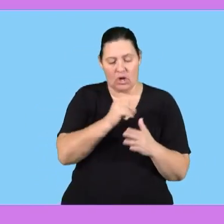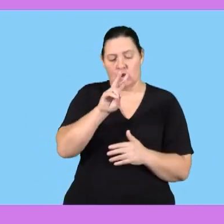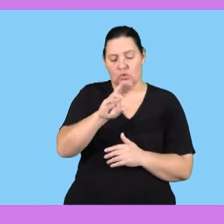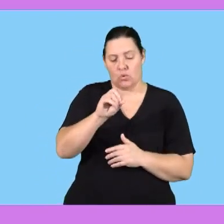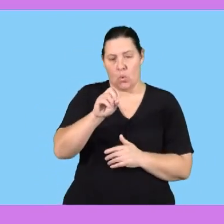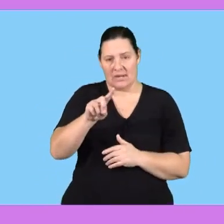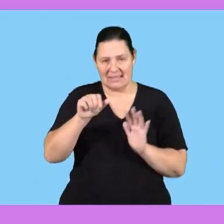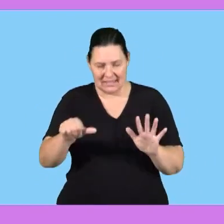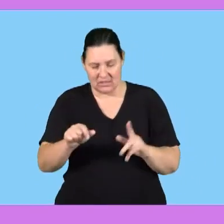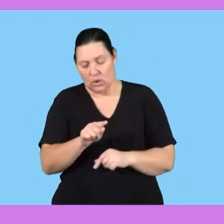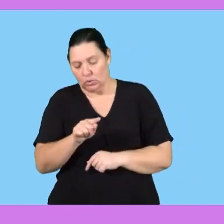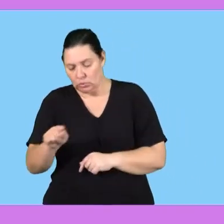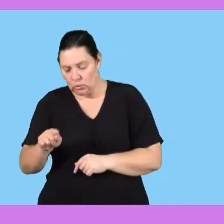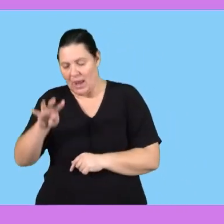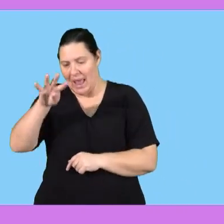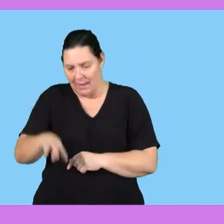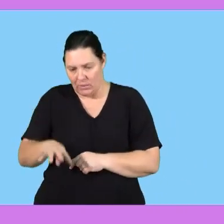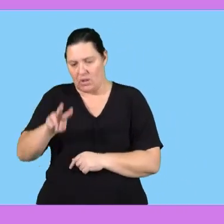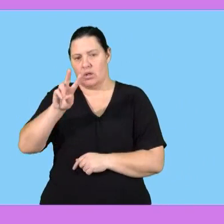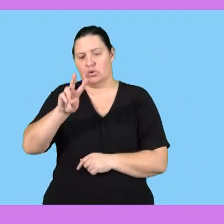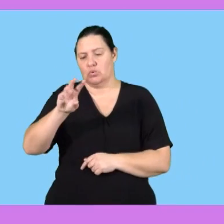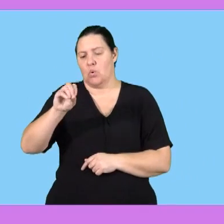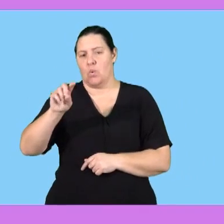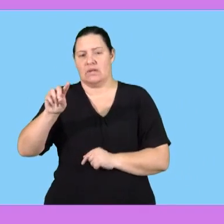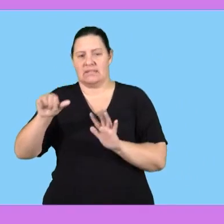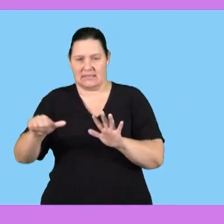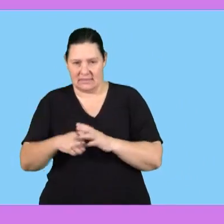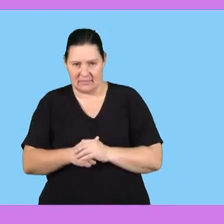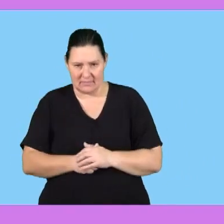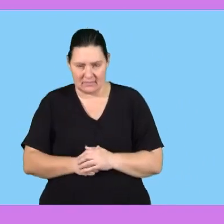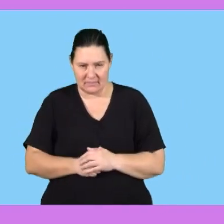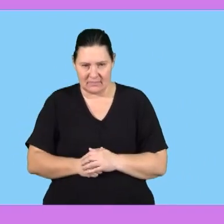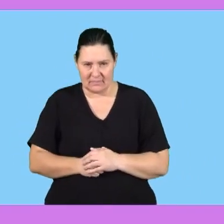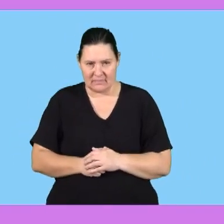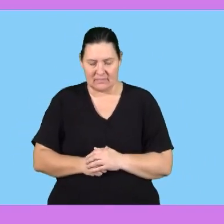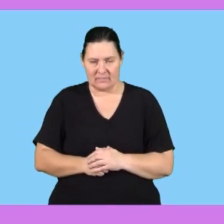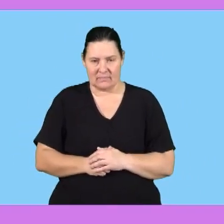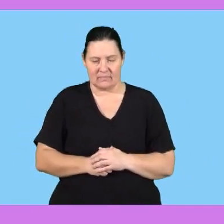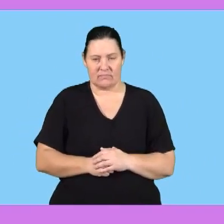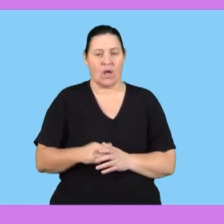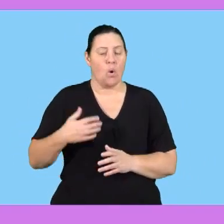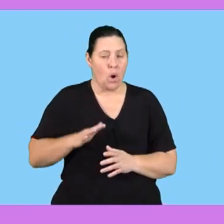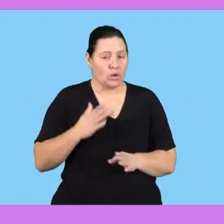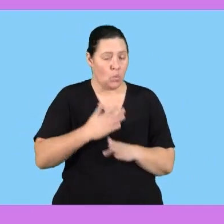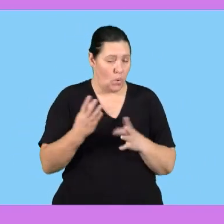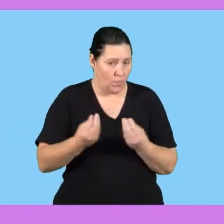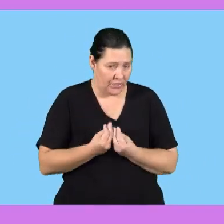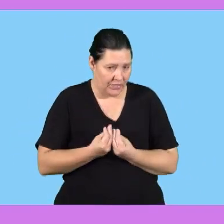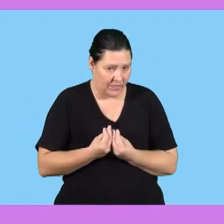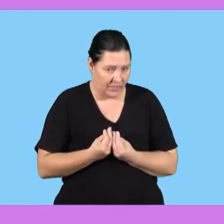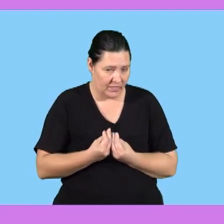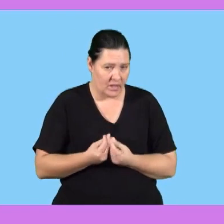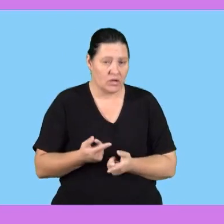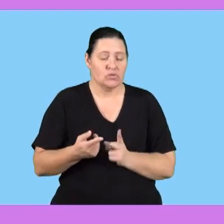January 2016 all the way up to April 2016. And I want you to work with